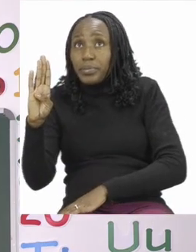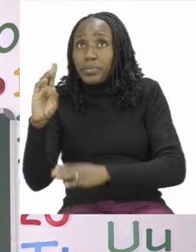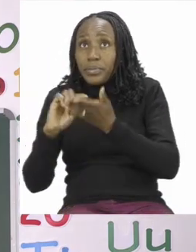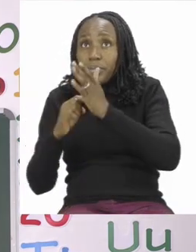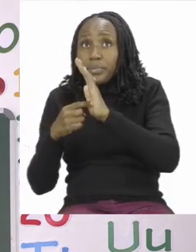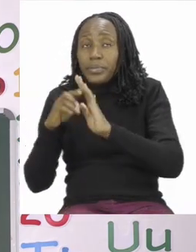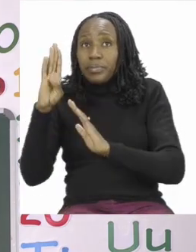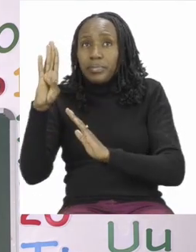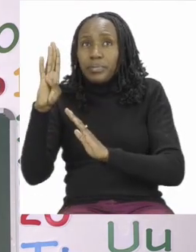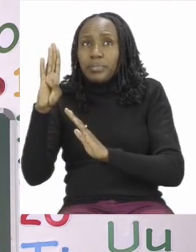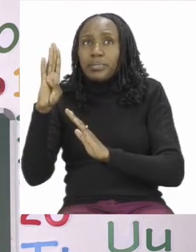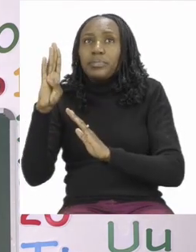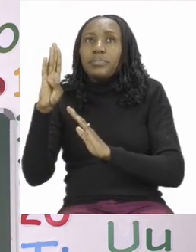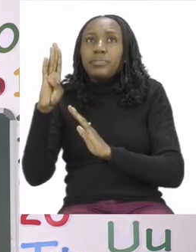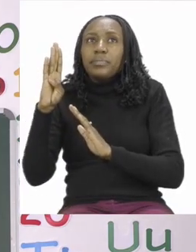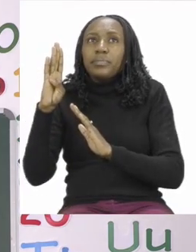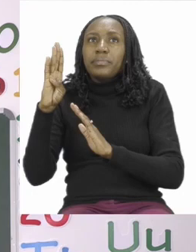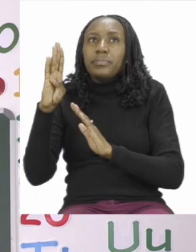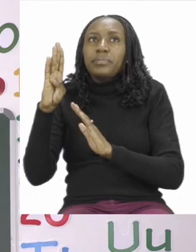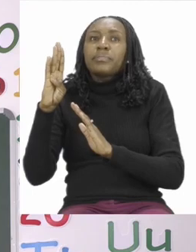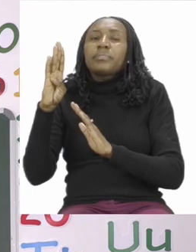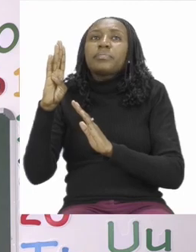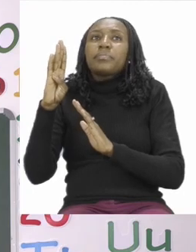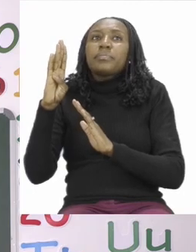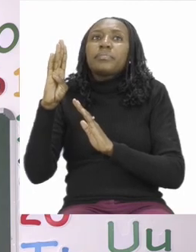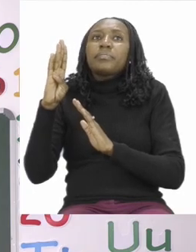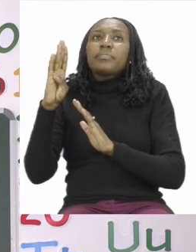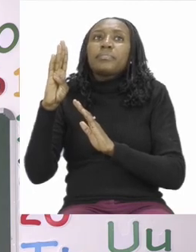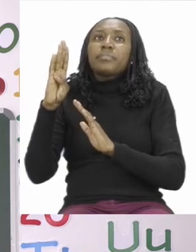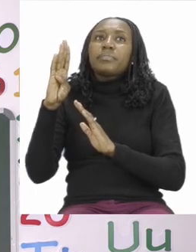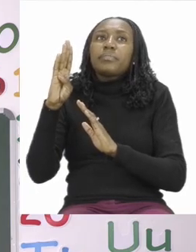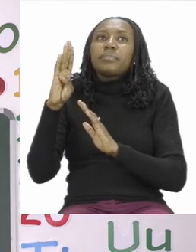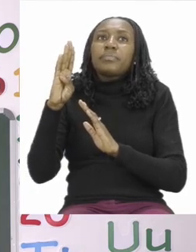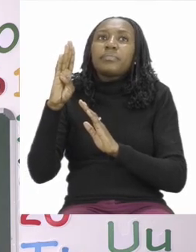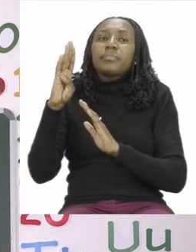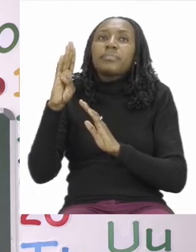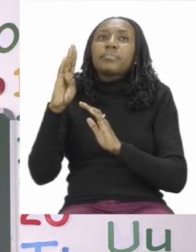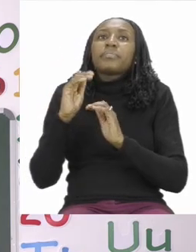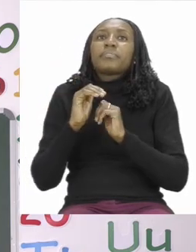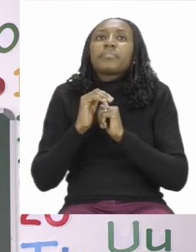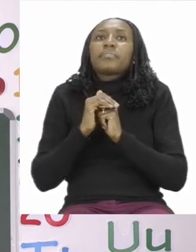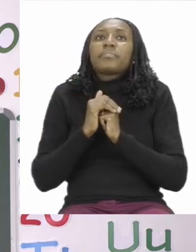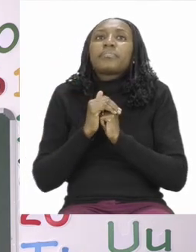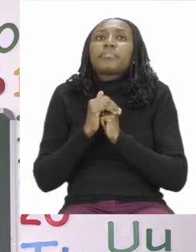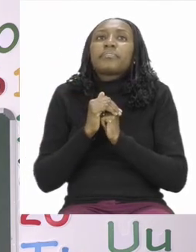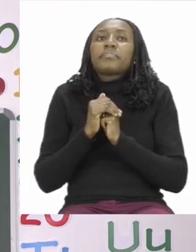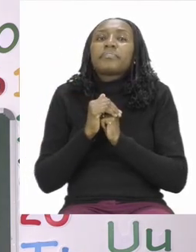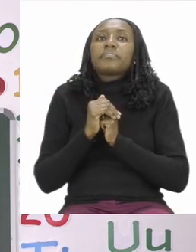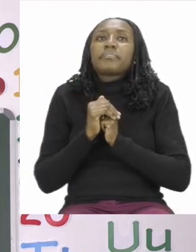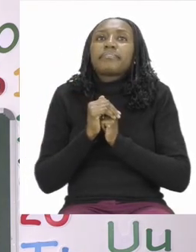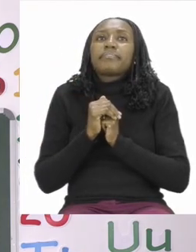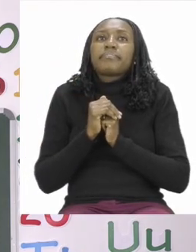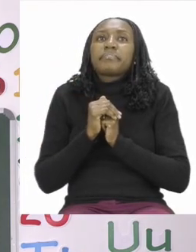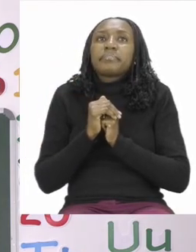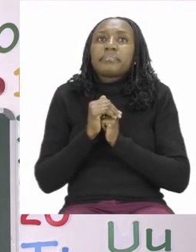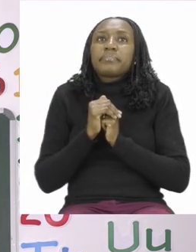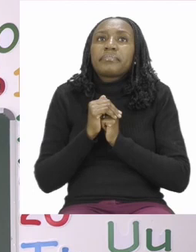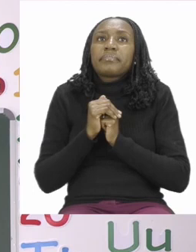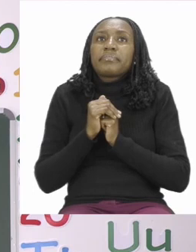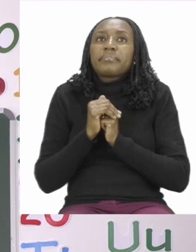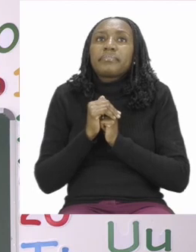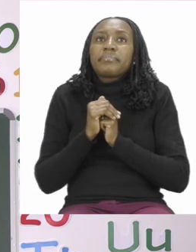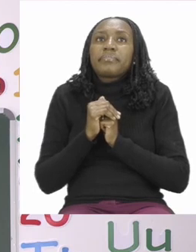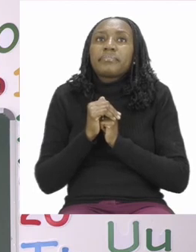to mark after you have measured the length you have been asked to. So, I'm going to do the